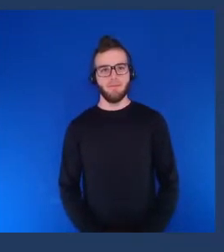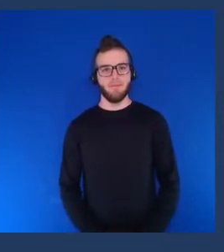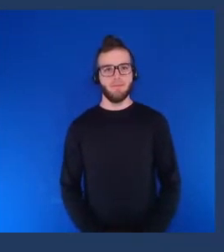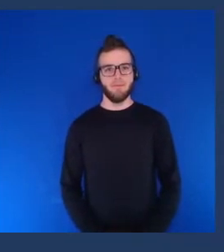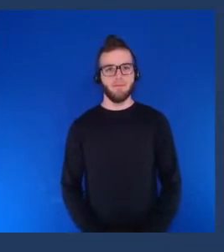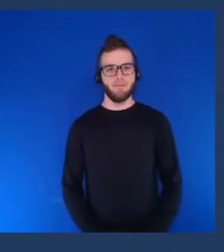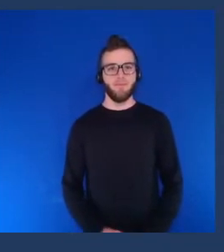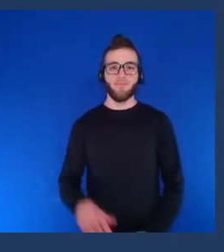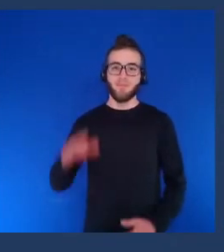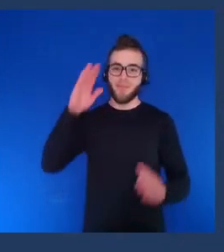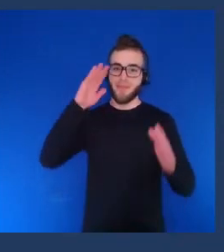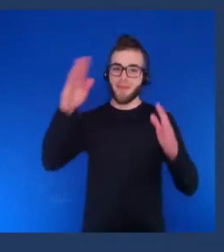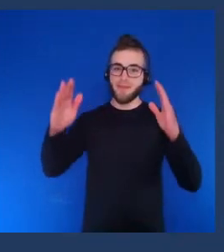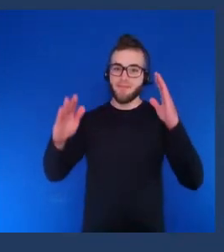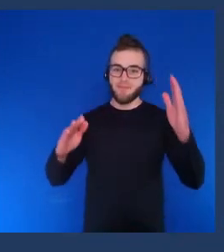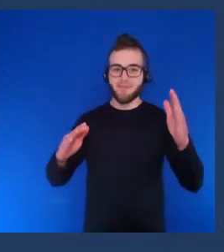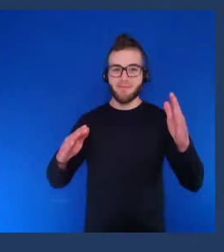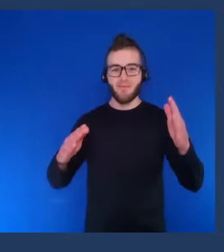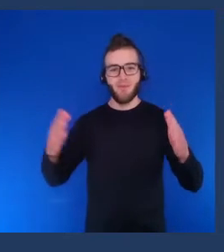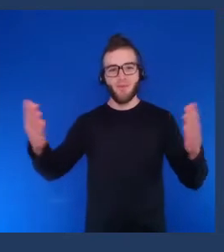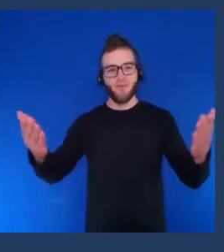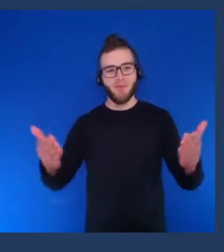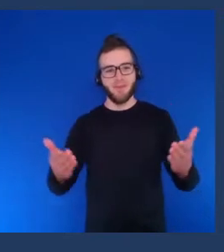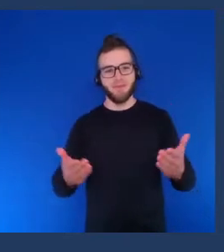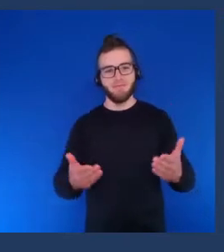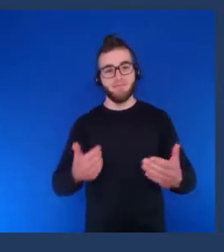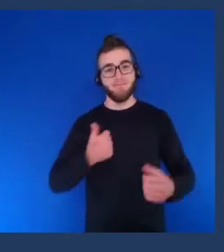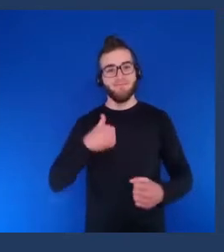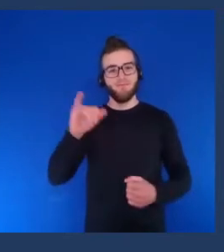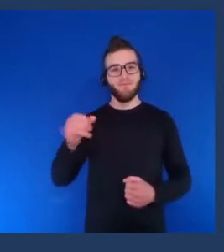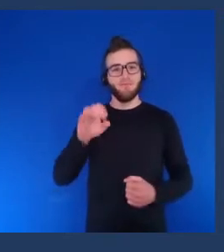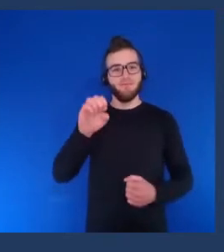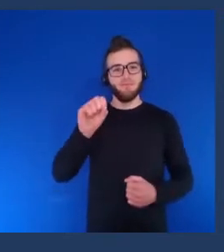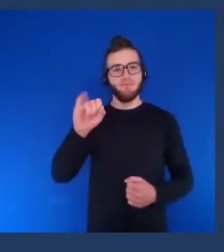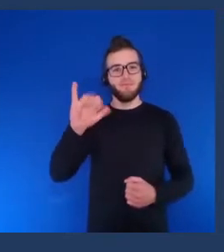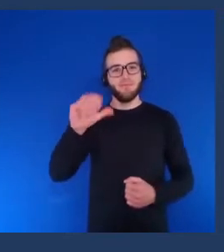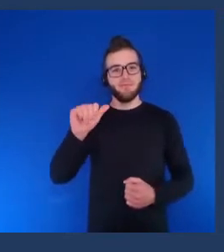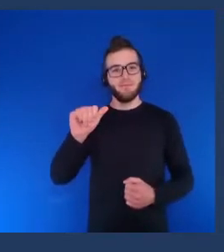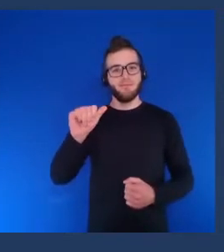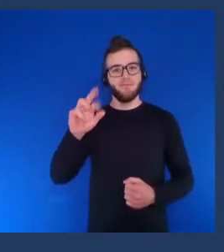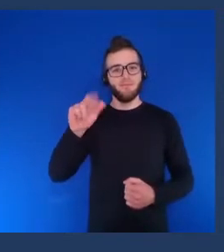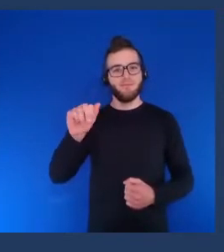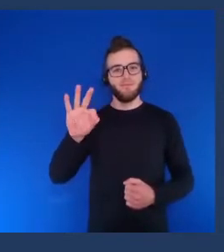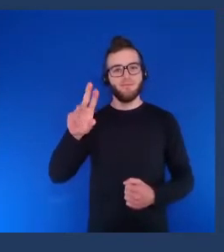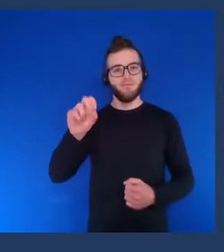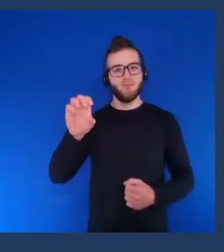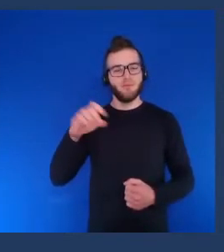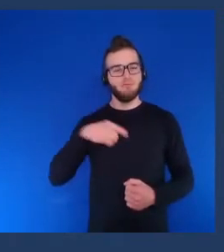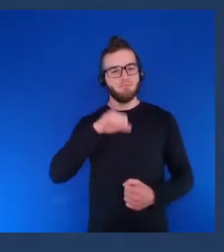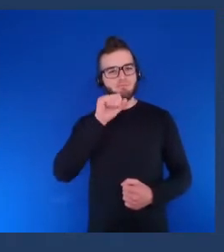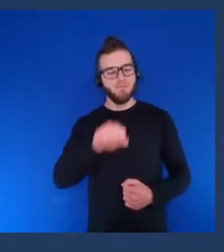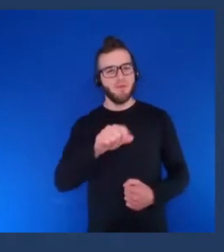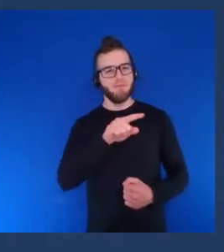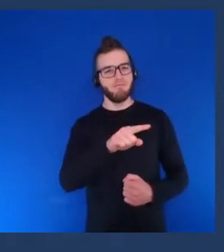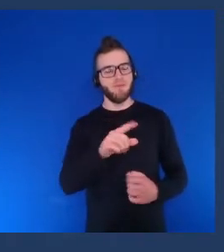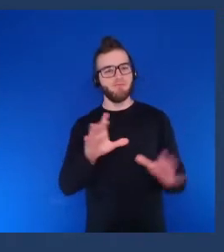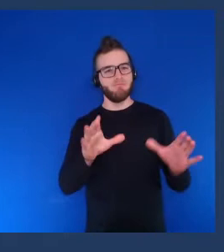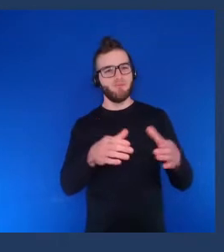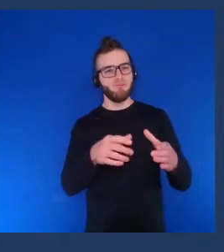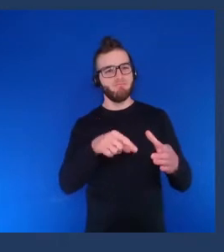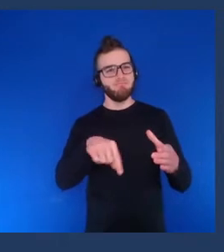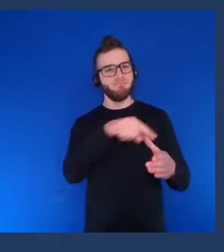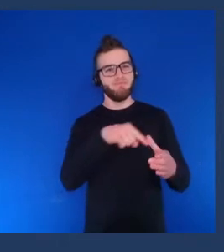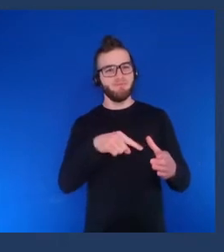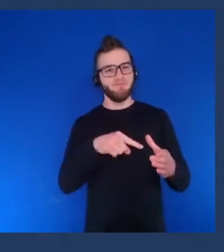Hi, everybody. Welcome back. I'm Jessica Rayfuse. I love how that group really talked about bringing together the intellect,